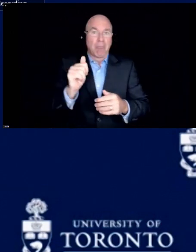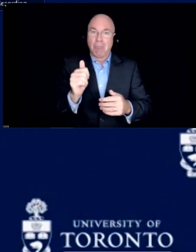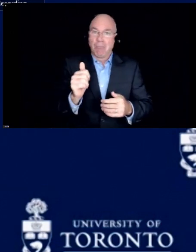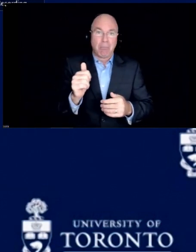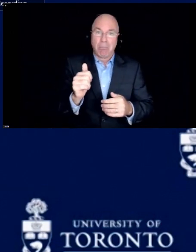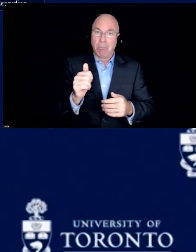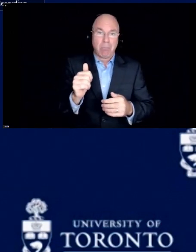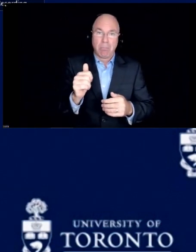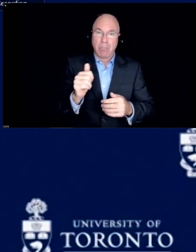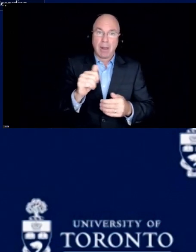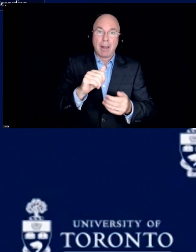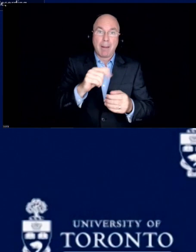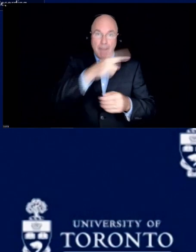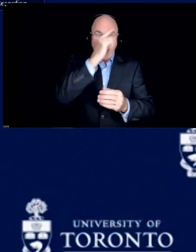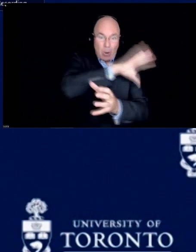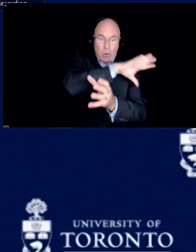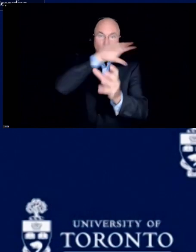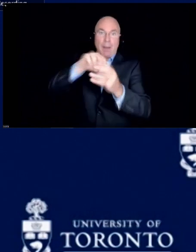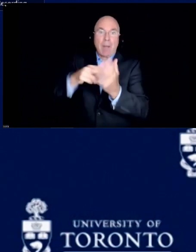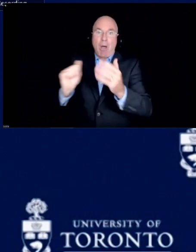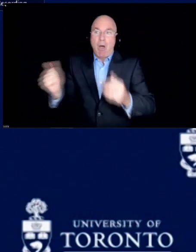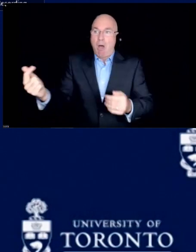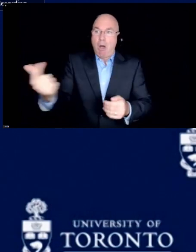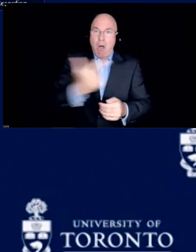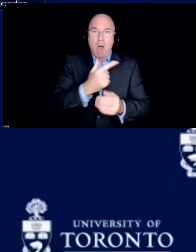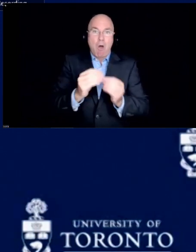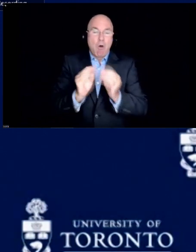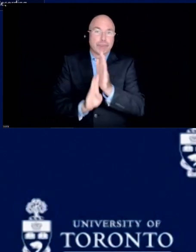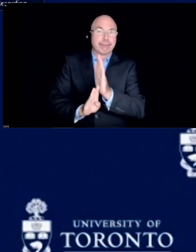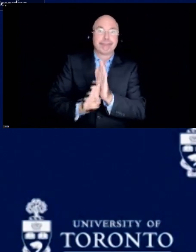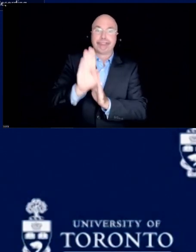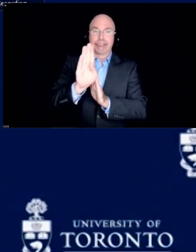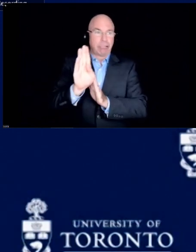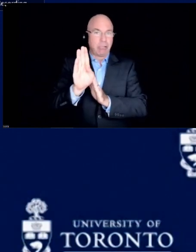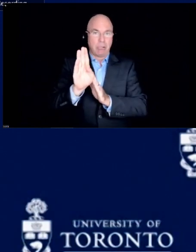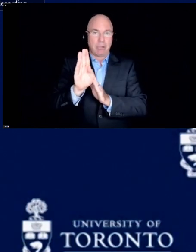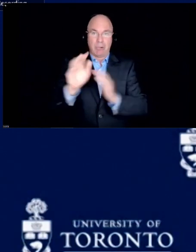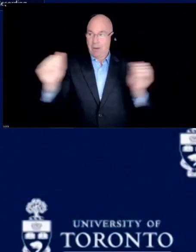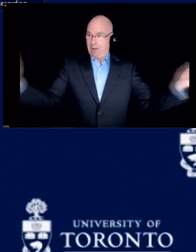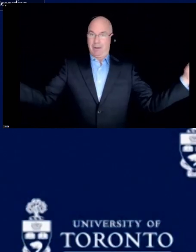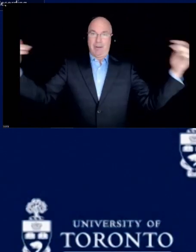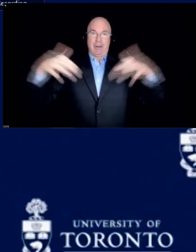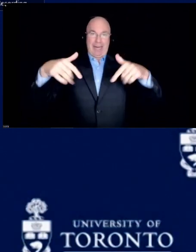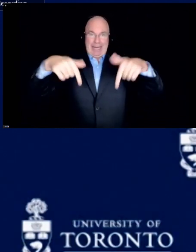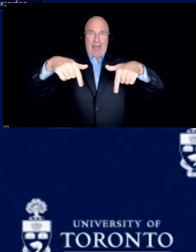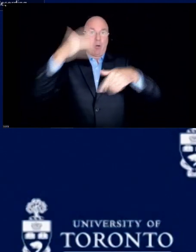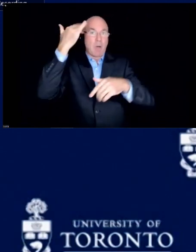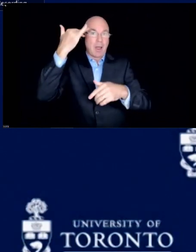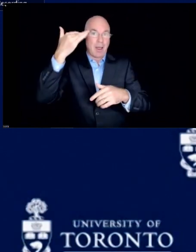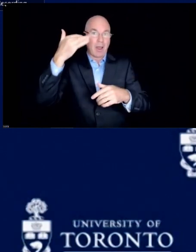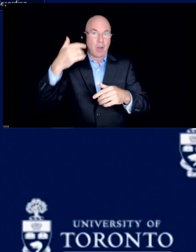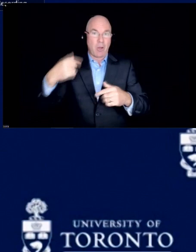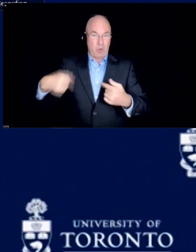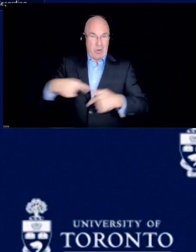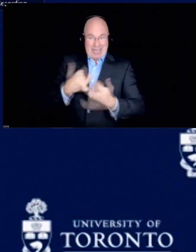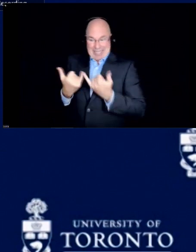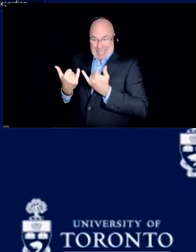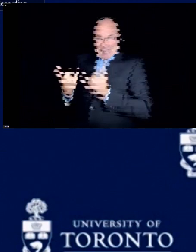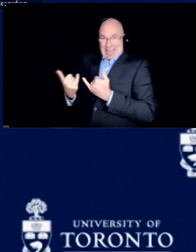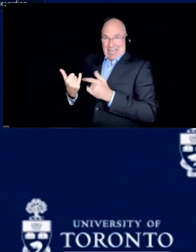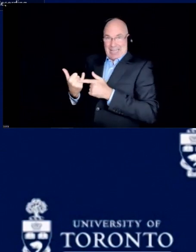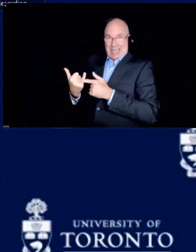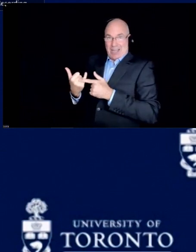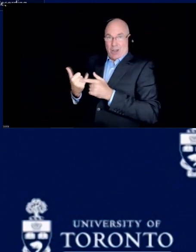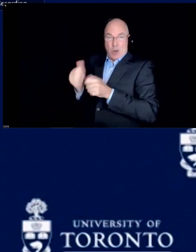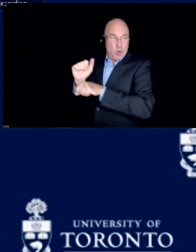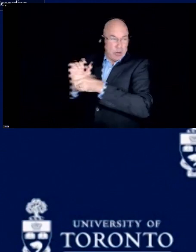In fact, it enriches us. We have gathered here because we believe that we can transcend what we are today by working together